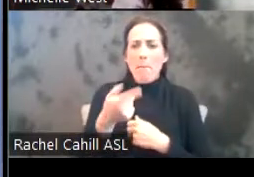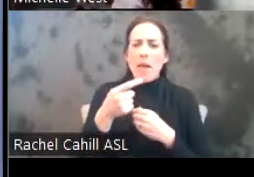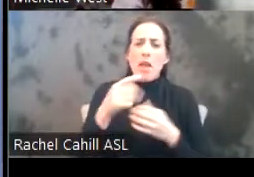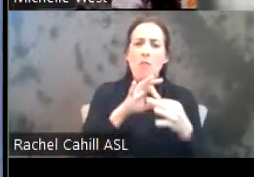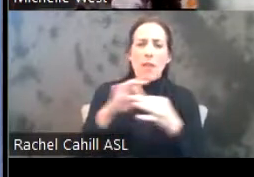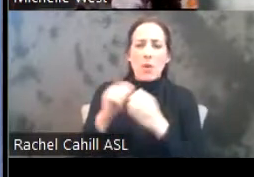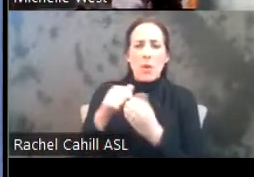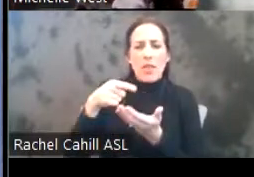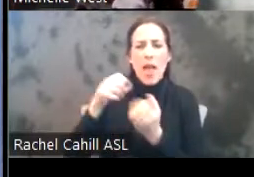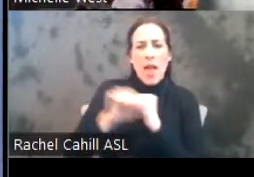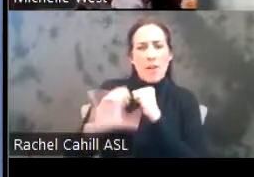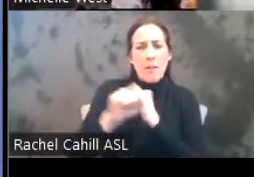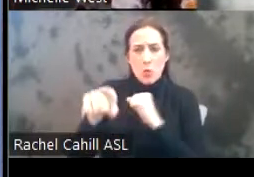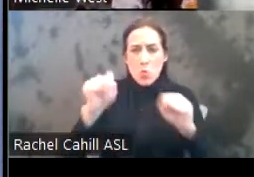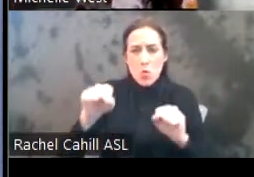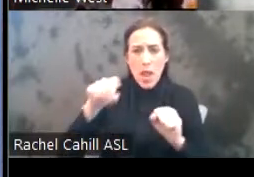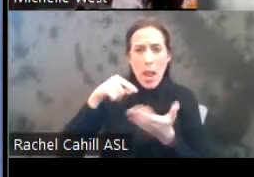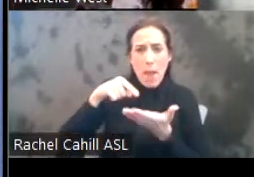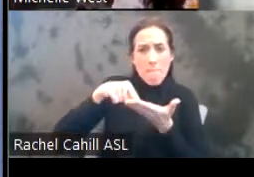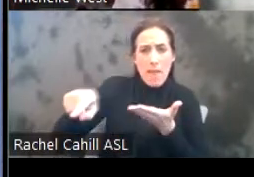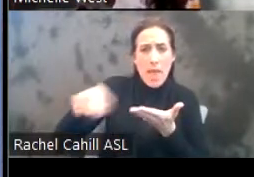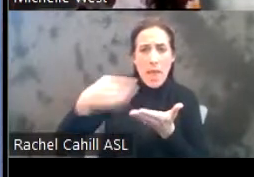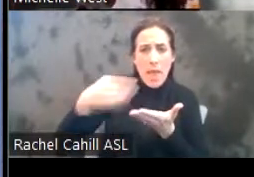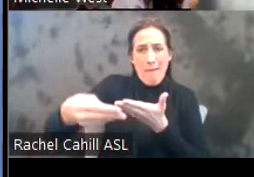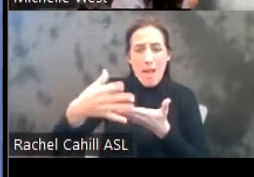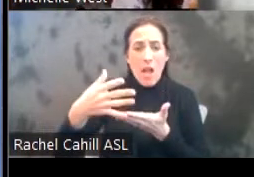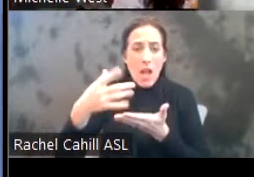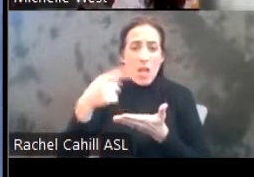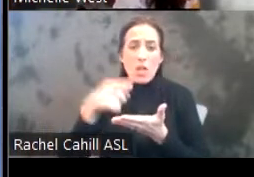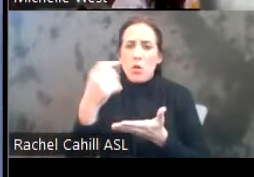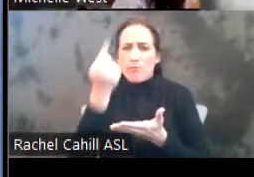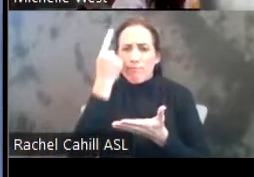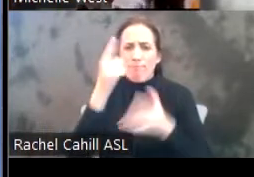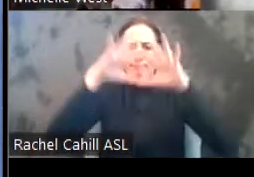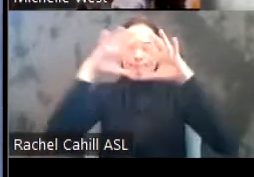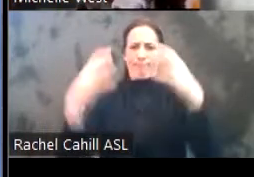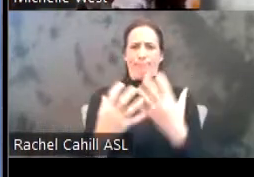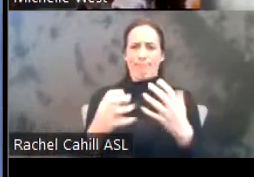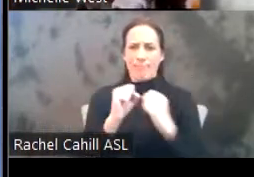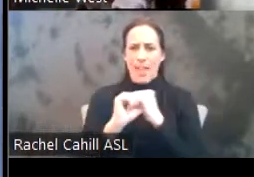advertising so that you have the context of the full entire world of advertising.